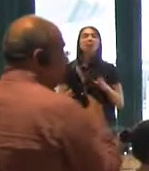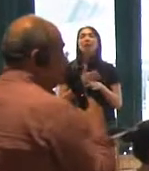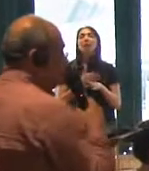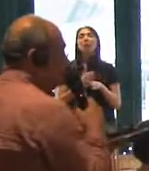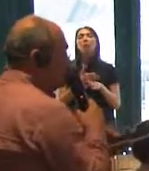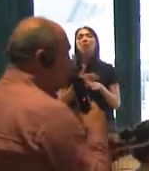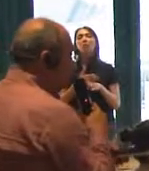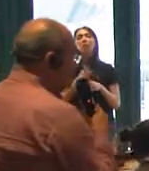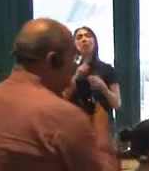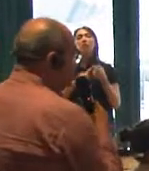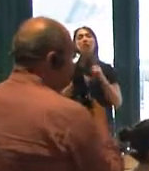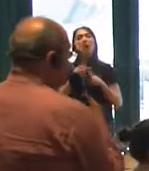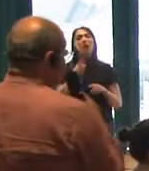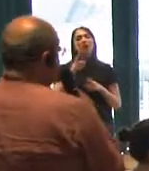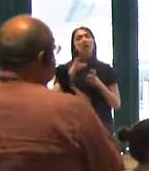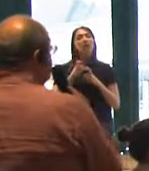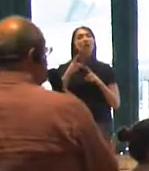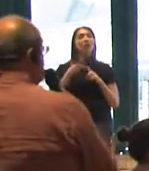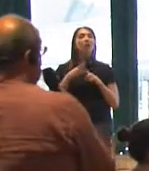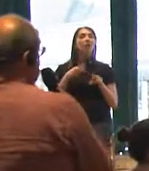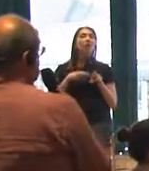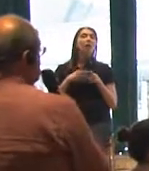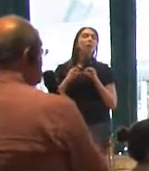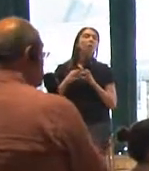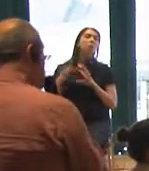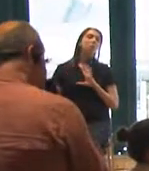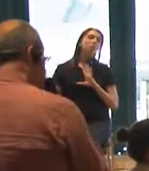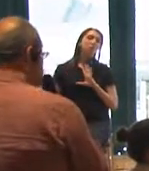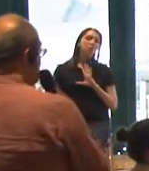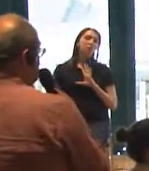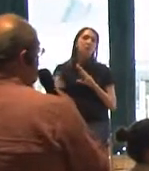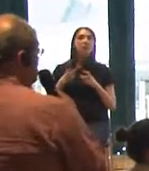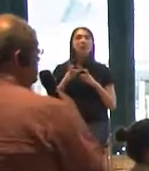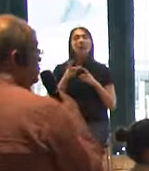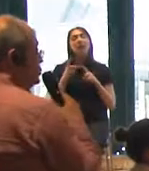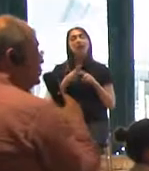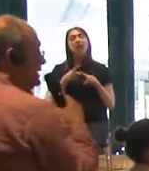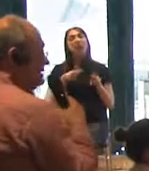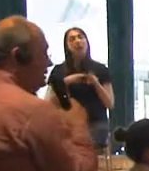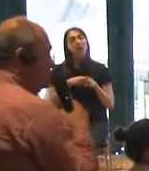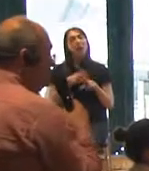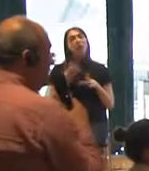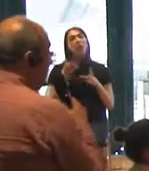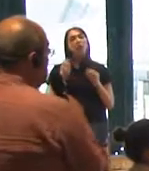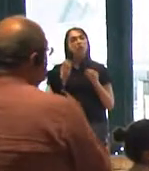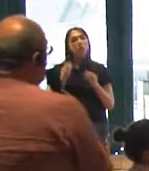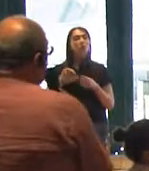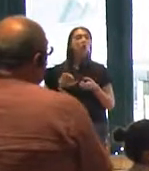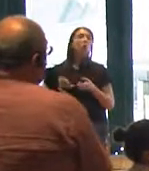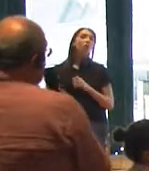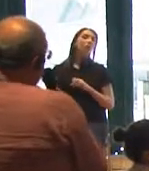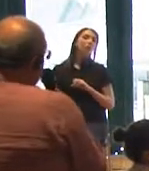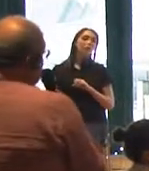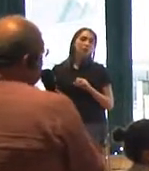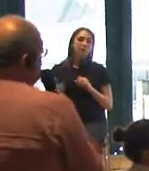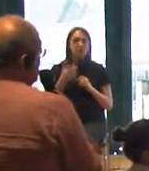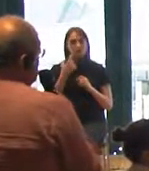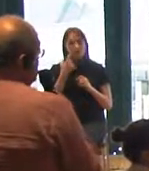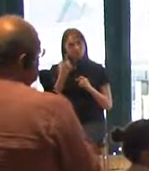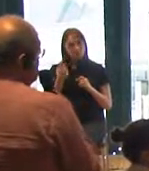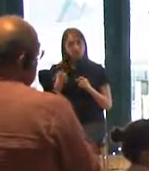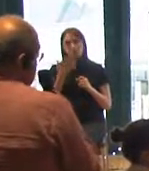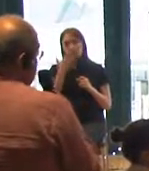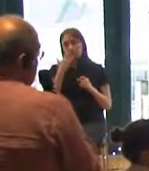the committee on environment but we cannot achieve anything over there because the politics